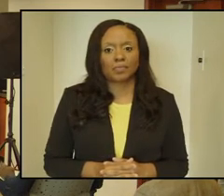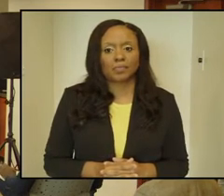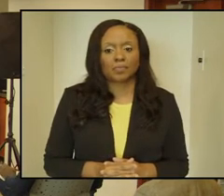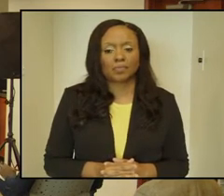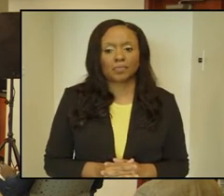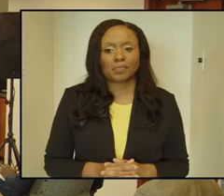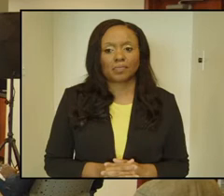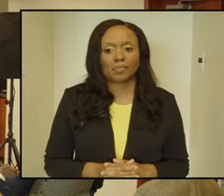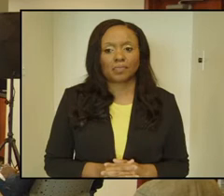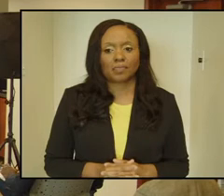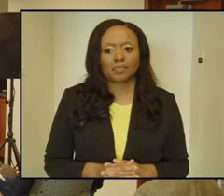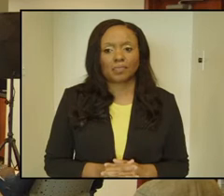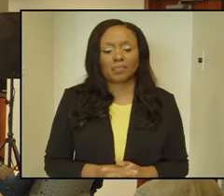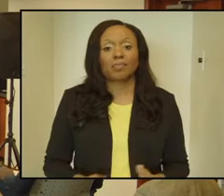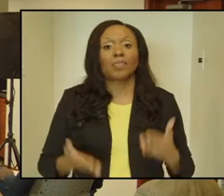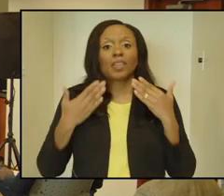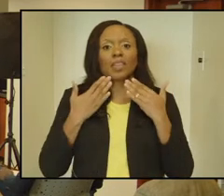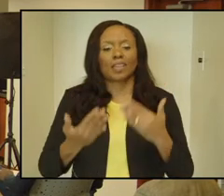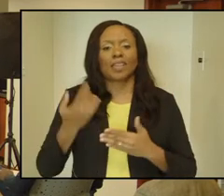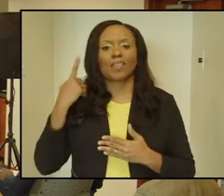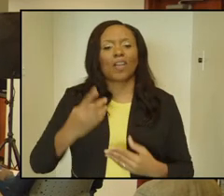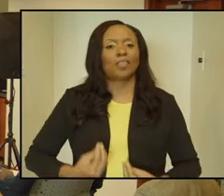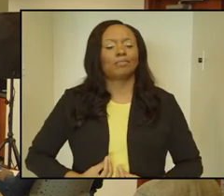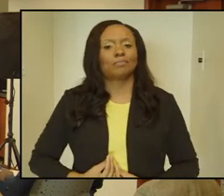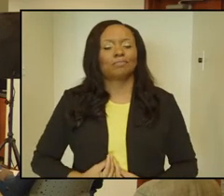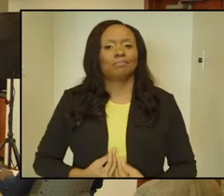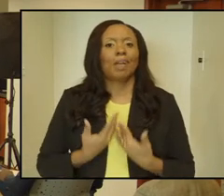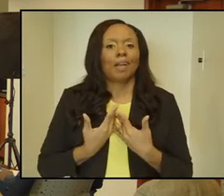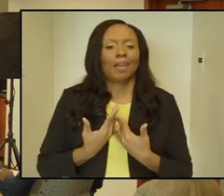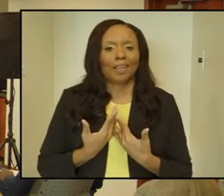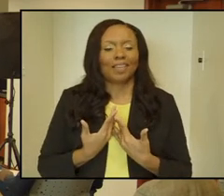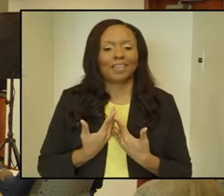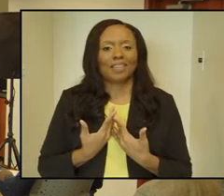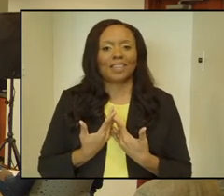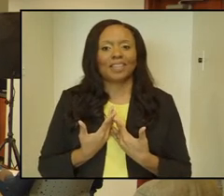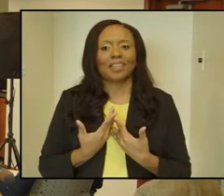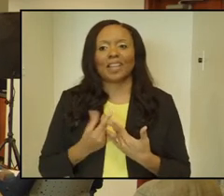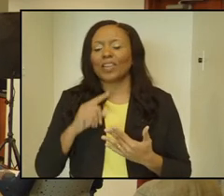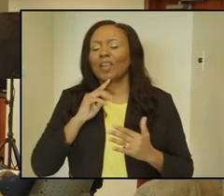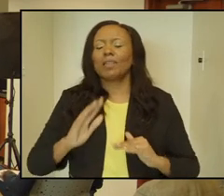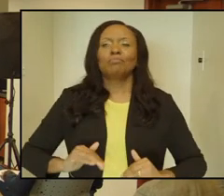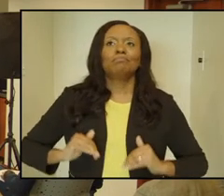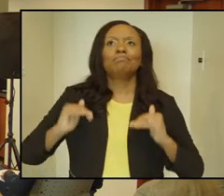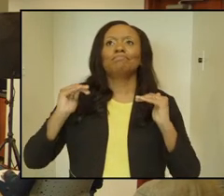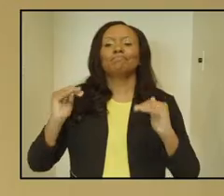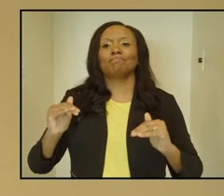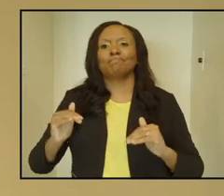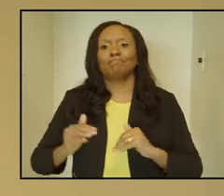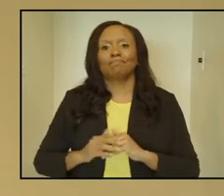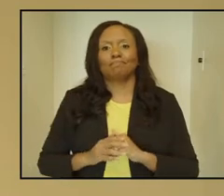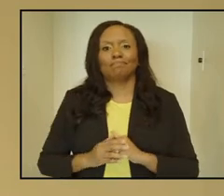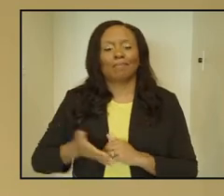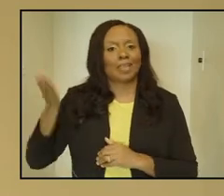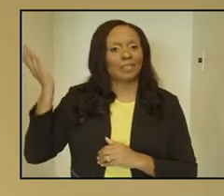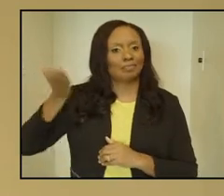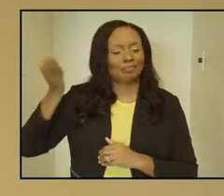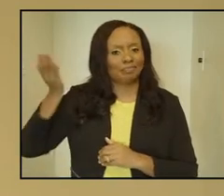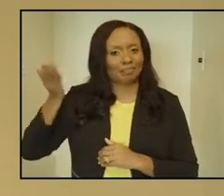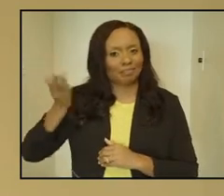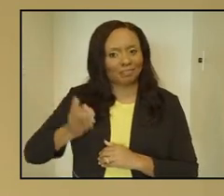Thank you for such an inspiring and uplifting feature